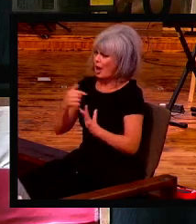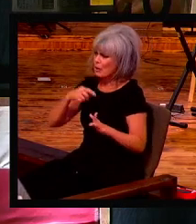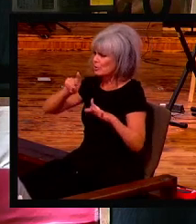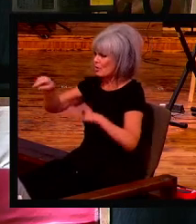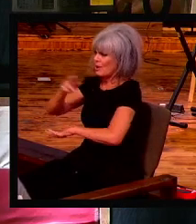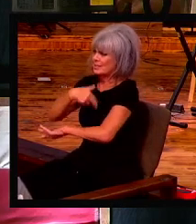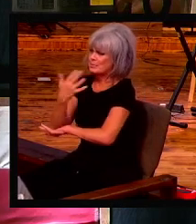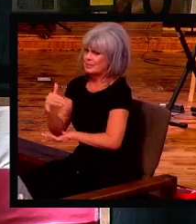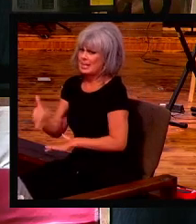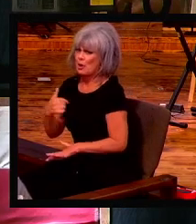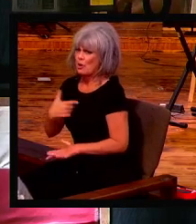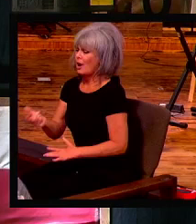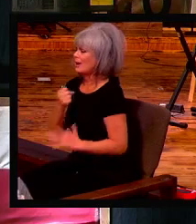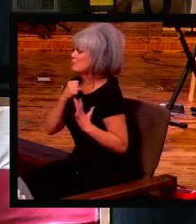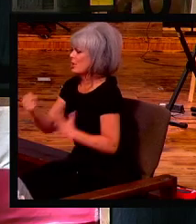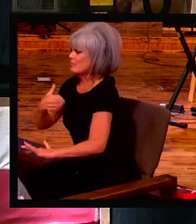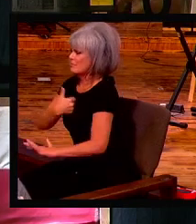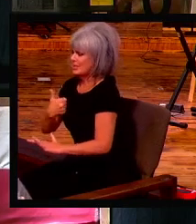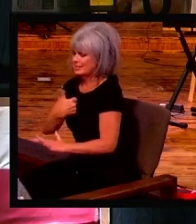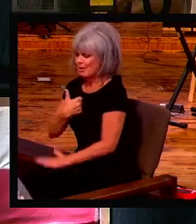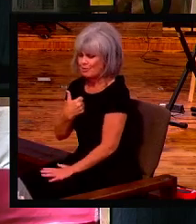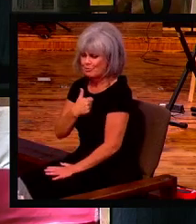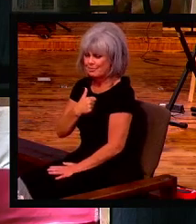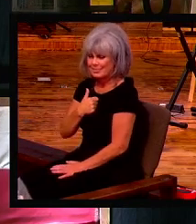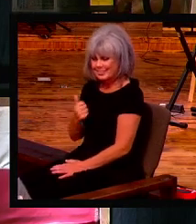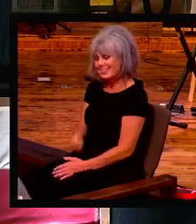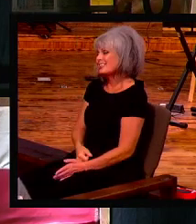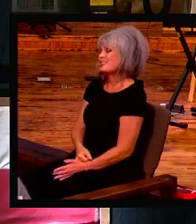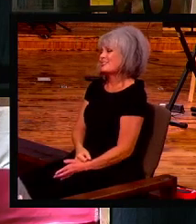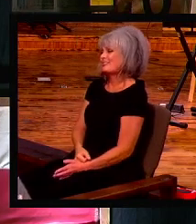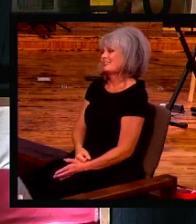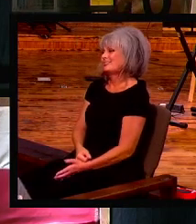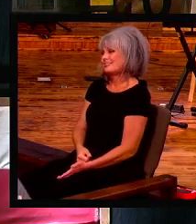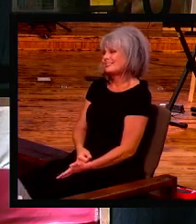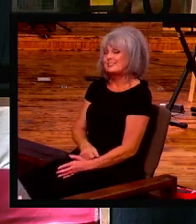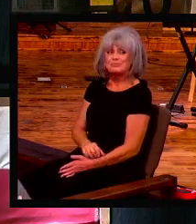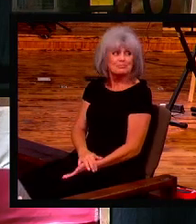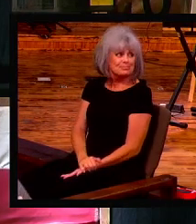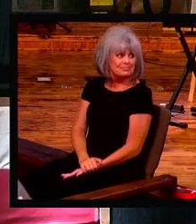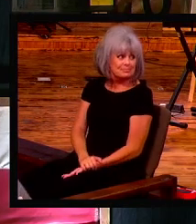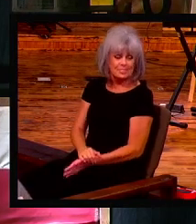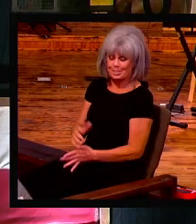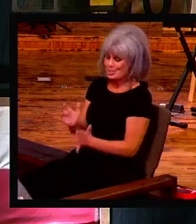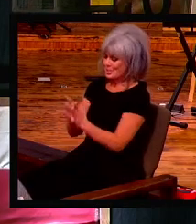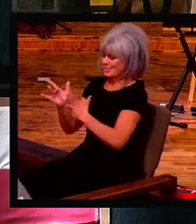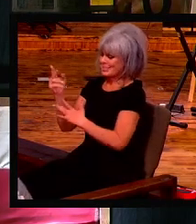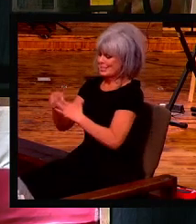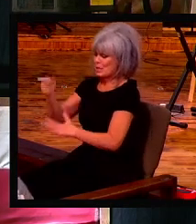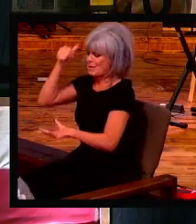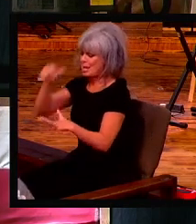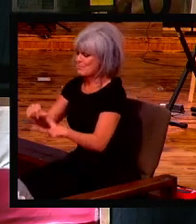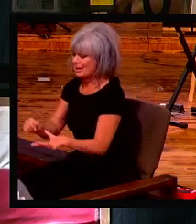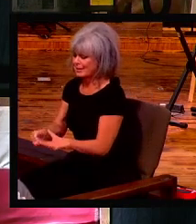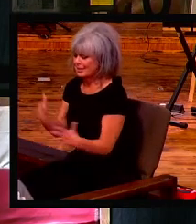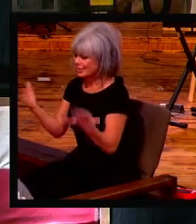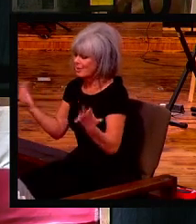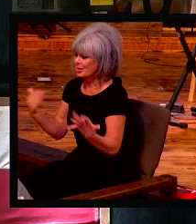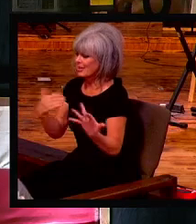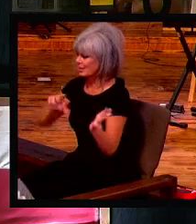hospital right now. I'm driving myself. I'm like, all right, come on, come on, come on. Jesus' name, amen. Gotta